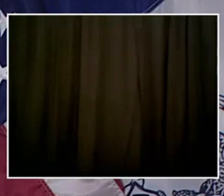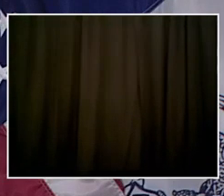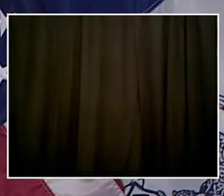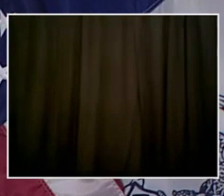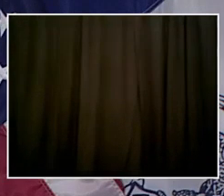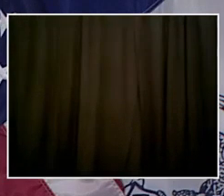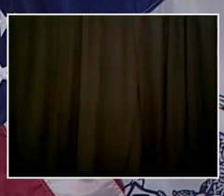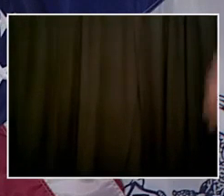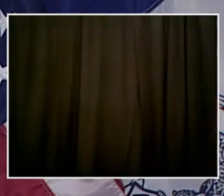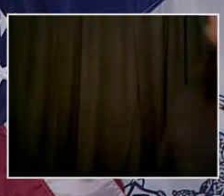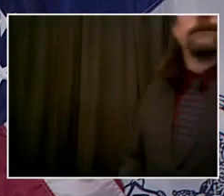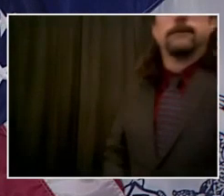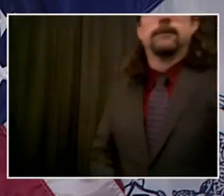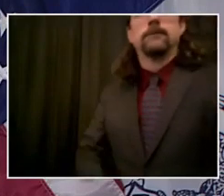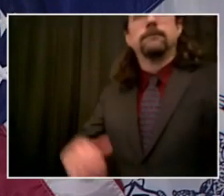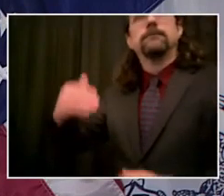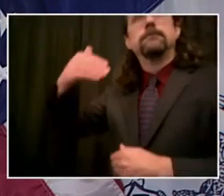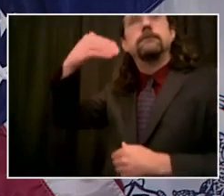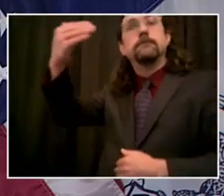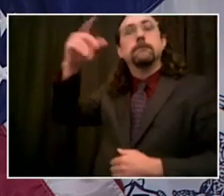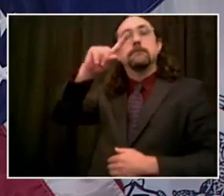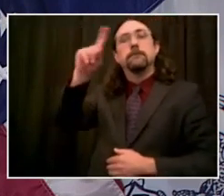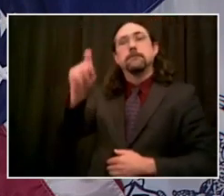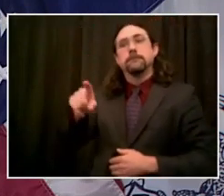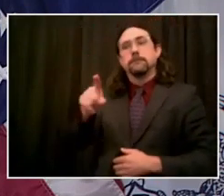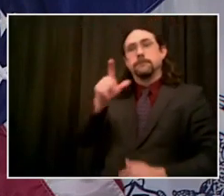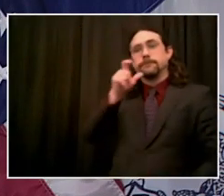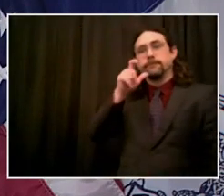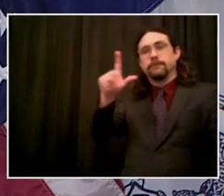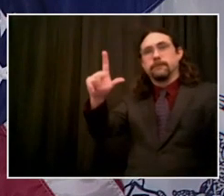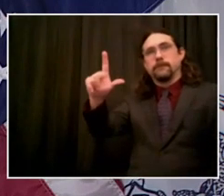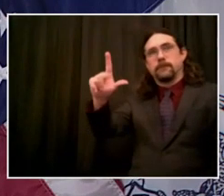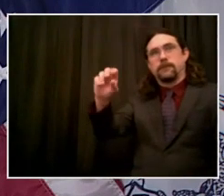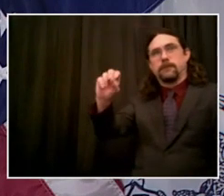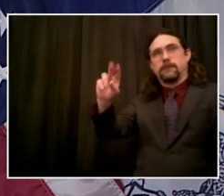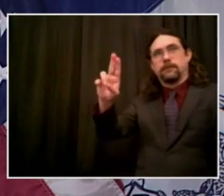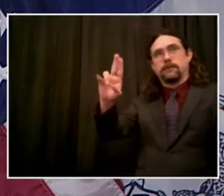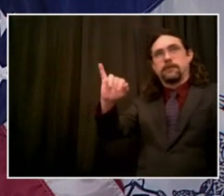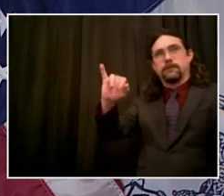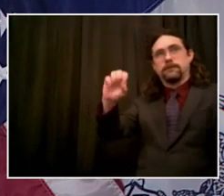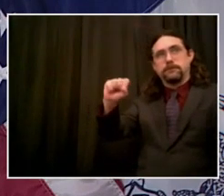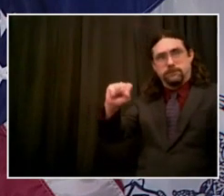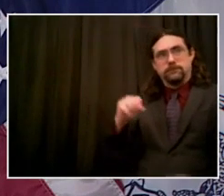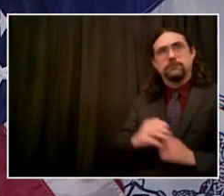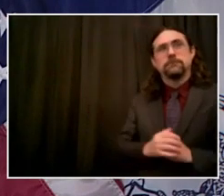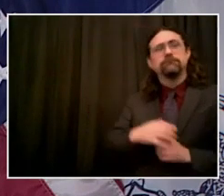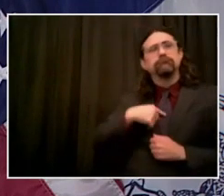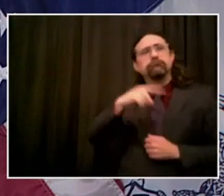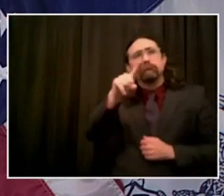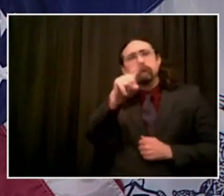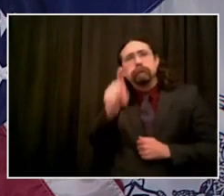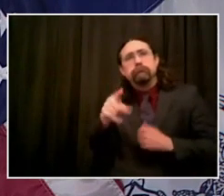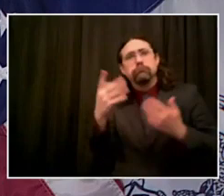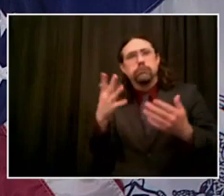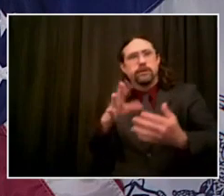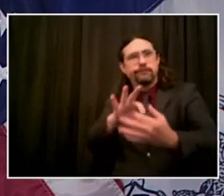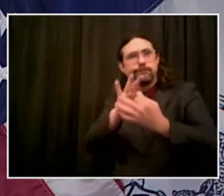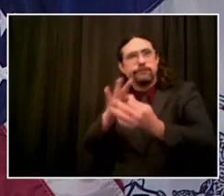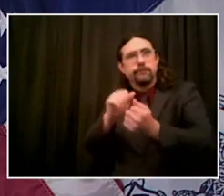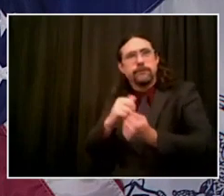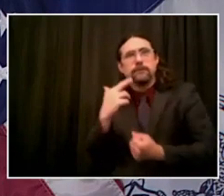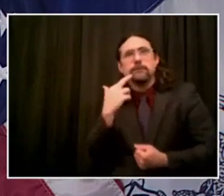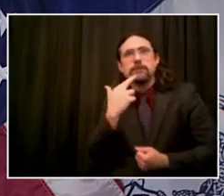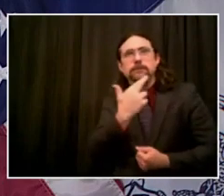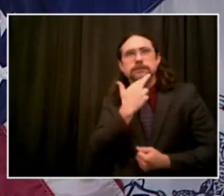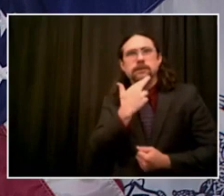by the City Council and how your own team is examining the possibilities thereof. Considering how we have no perfect clue as to what a phase